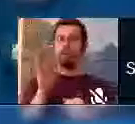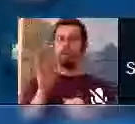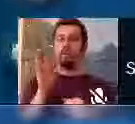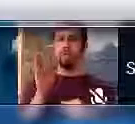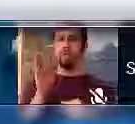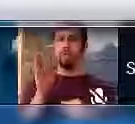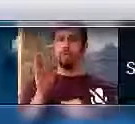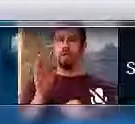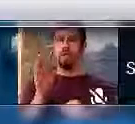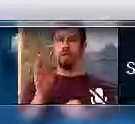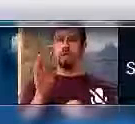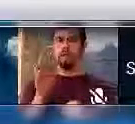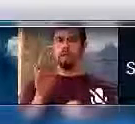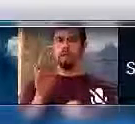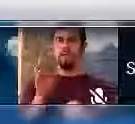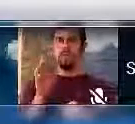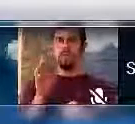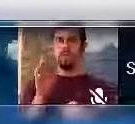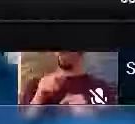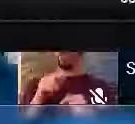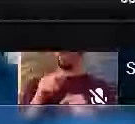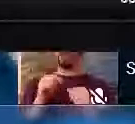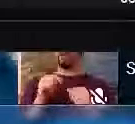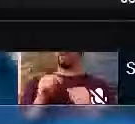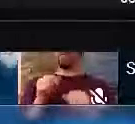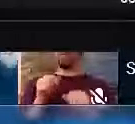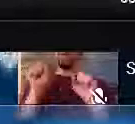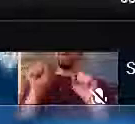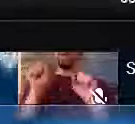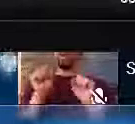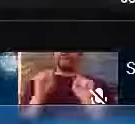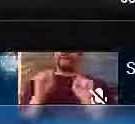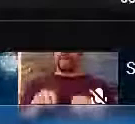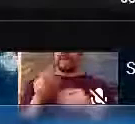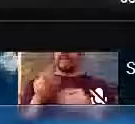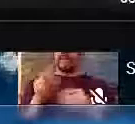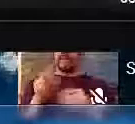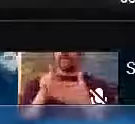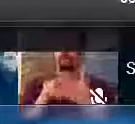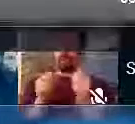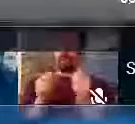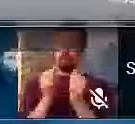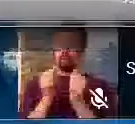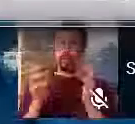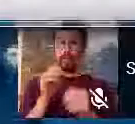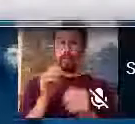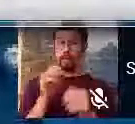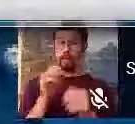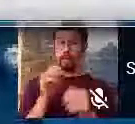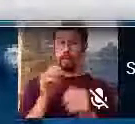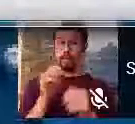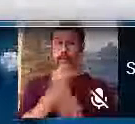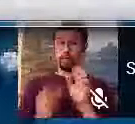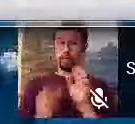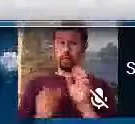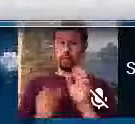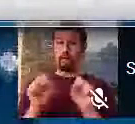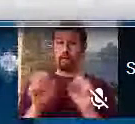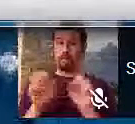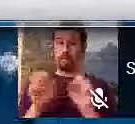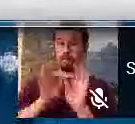on the desktop? So could I just read from it without Adam losing the ability to interpret for me?